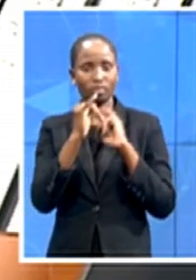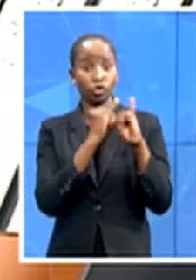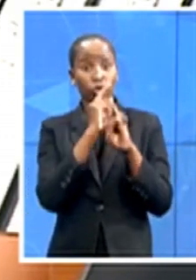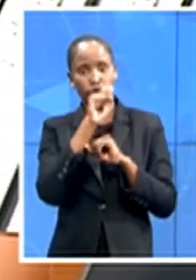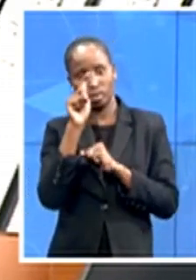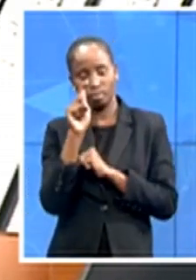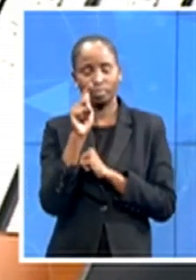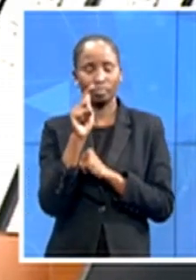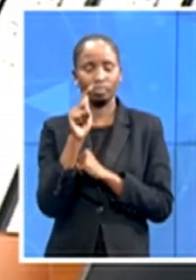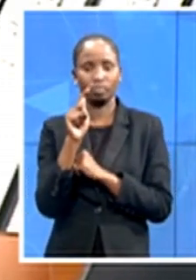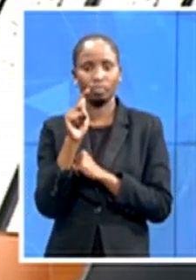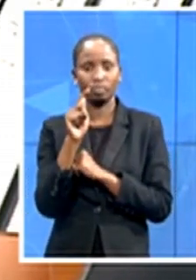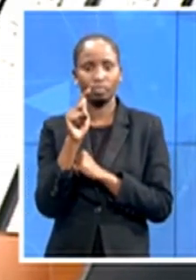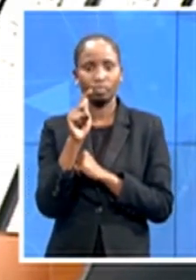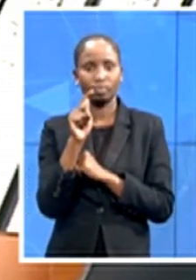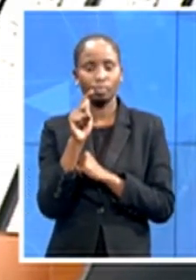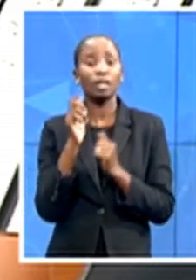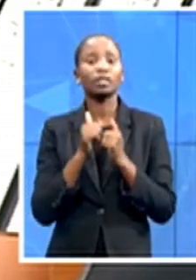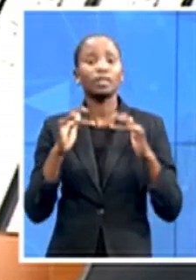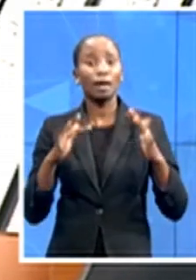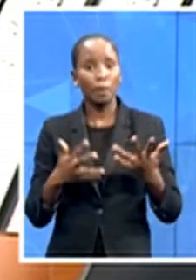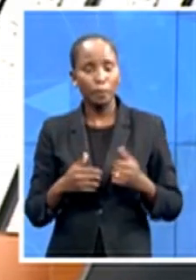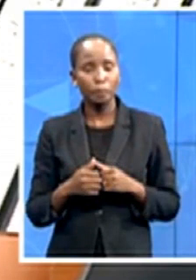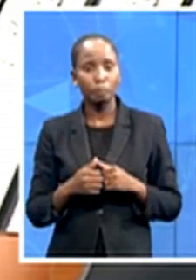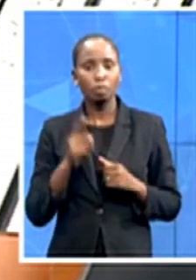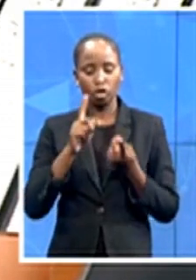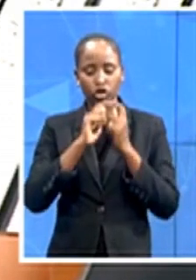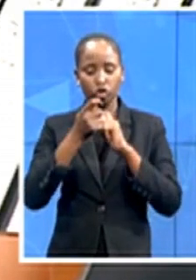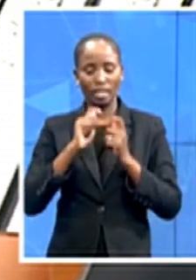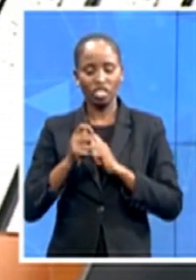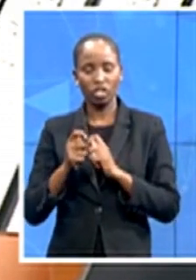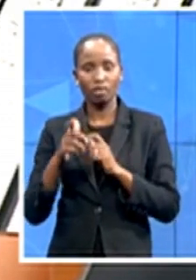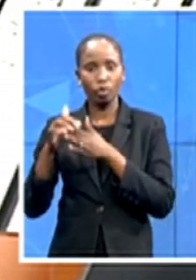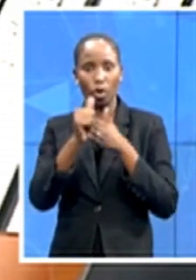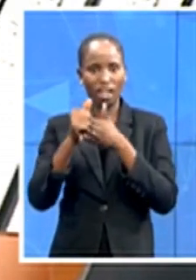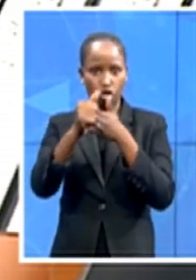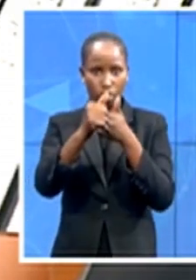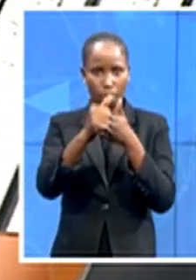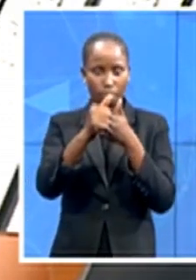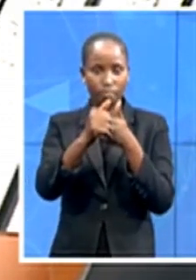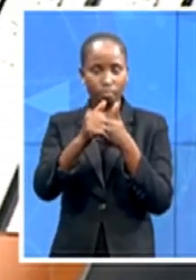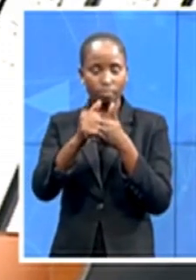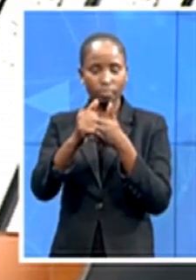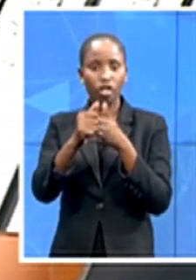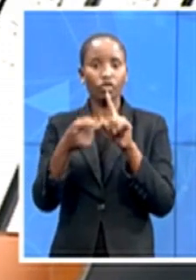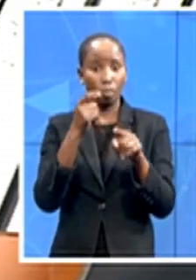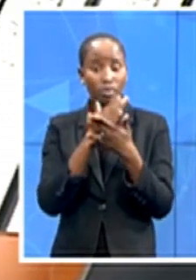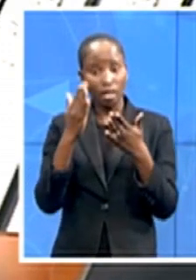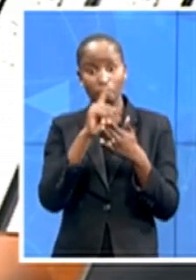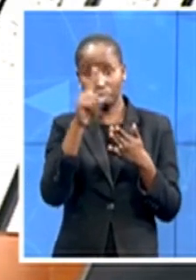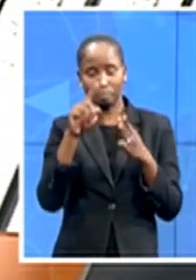starting with changes in the leadership of some of these institutions, changing the way in which